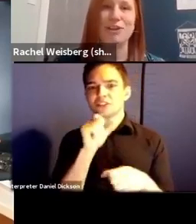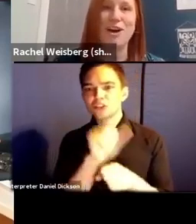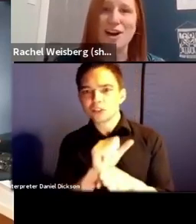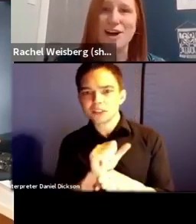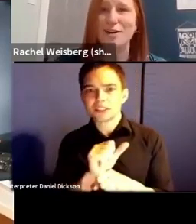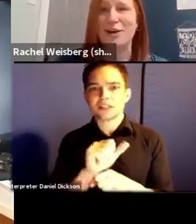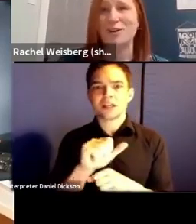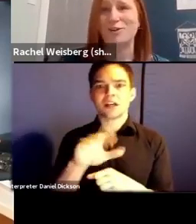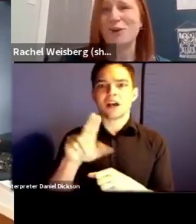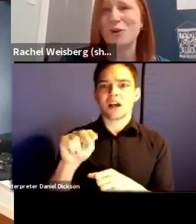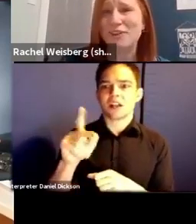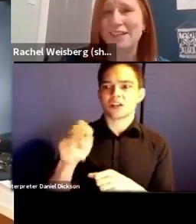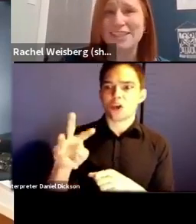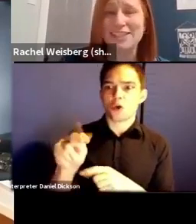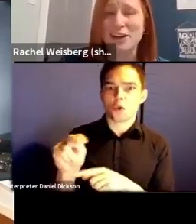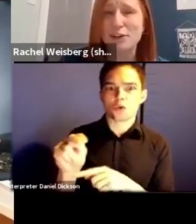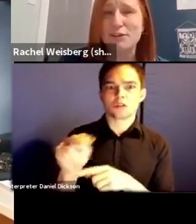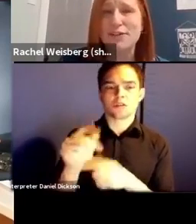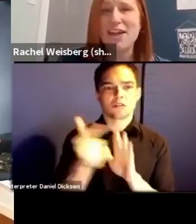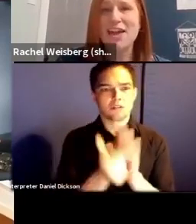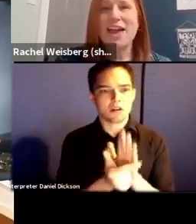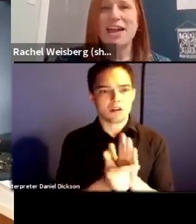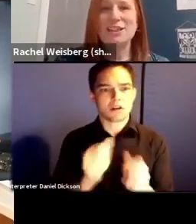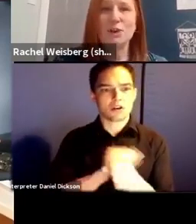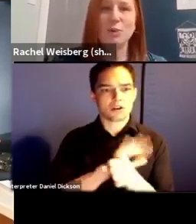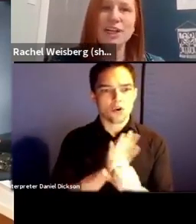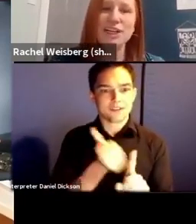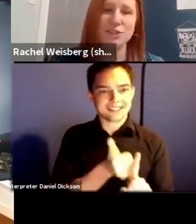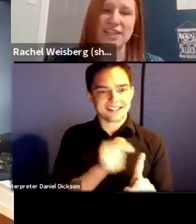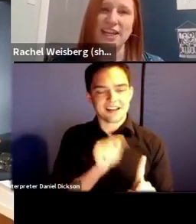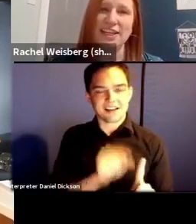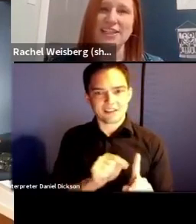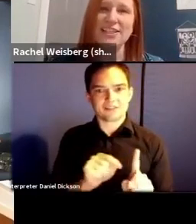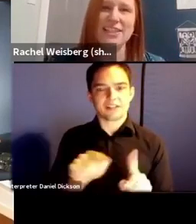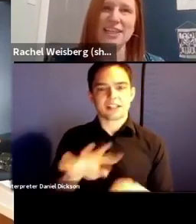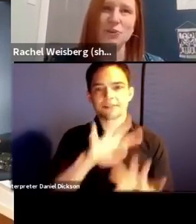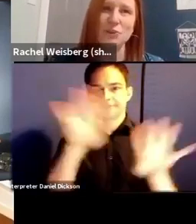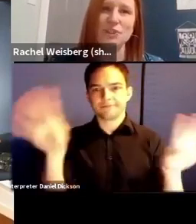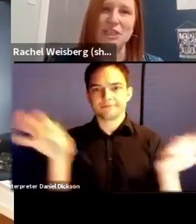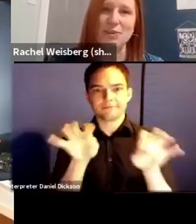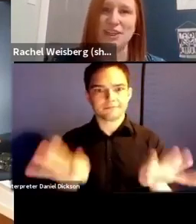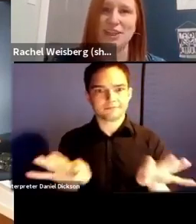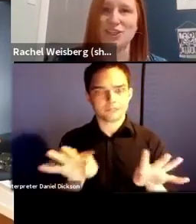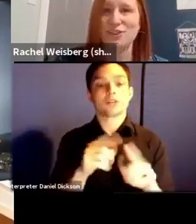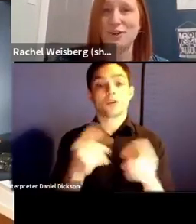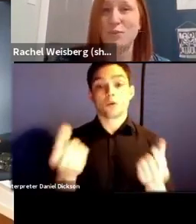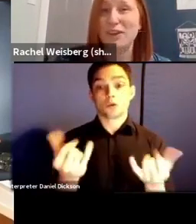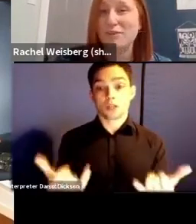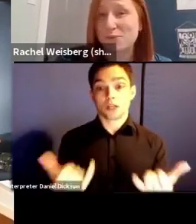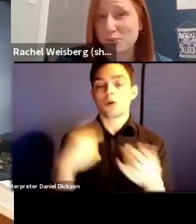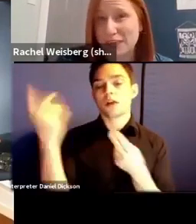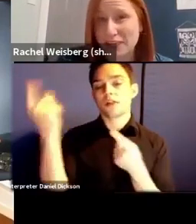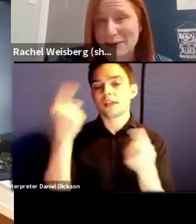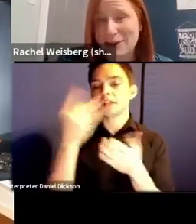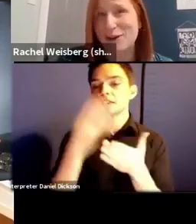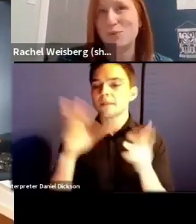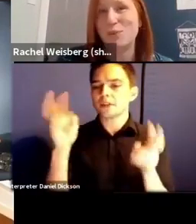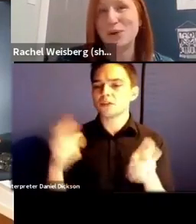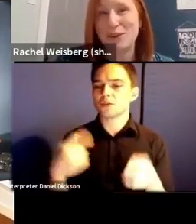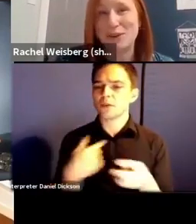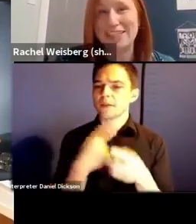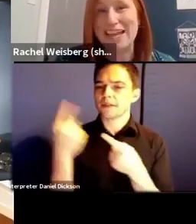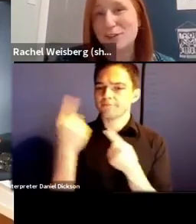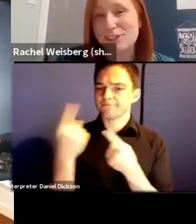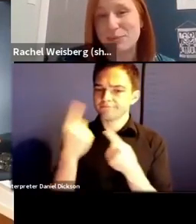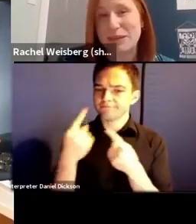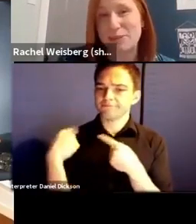about the law, about COVID itself. And so what we're going to do today is think through some of the issues that we've been thinking about